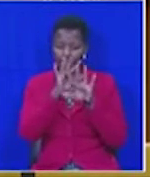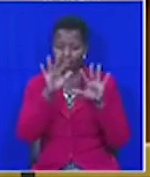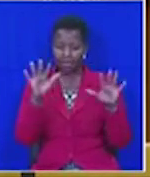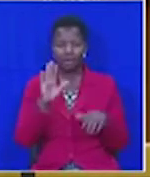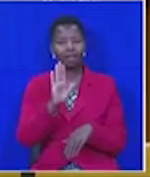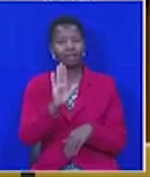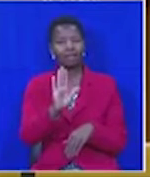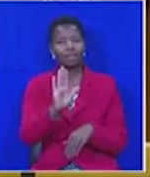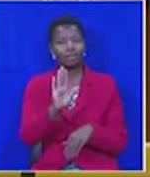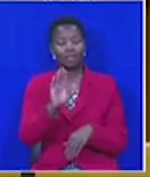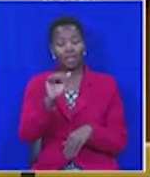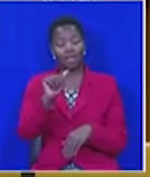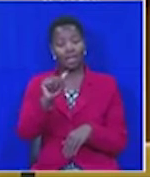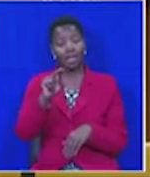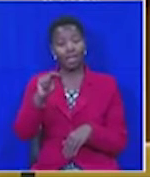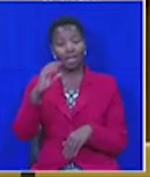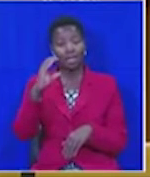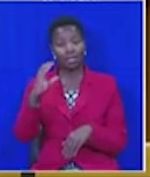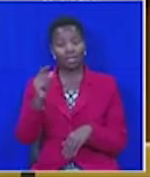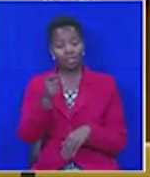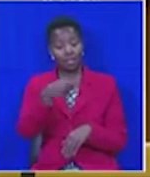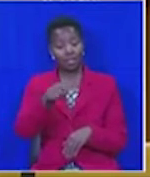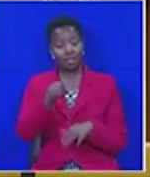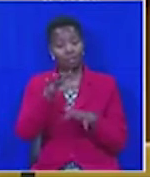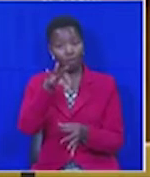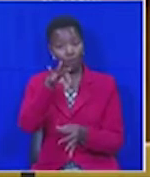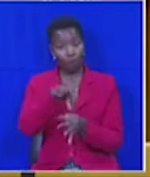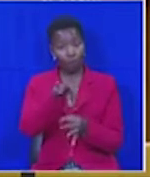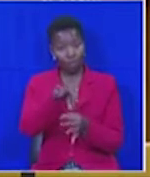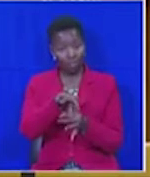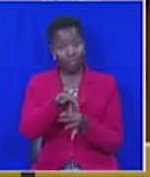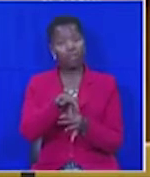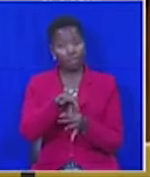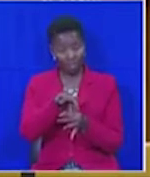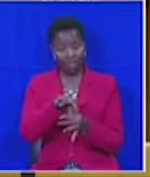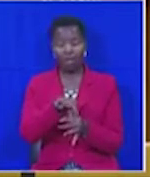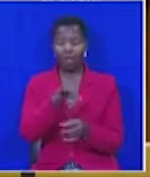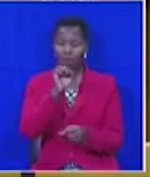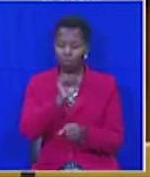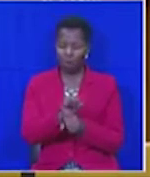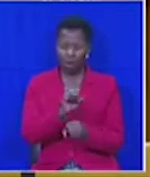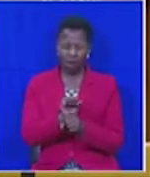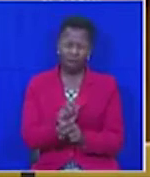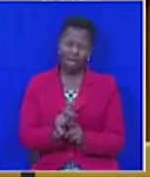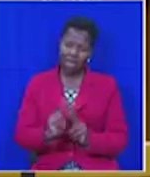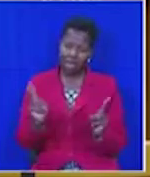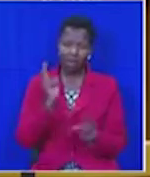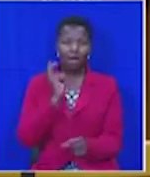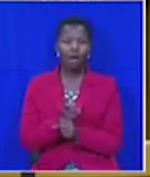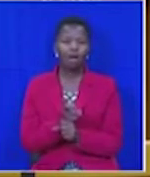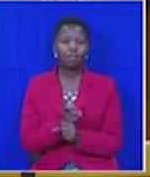tirha hi ku chivirika nakona yi tirha yi karhi yi ri na ku pfumela leswaku swi ta endleka.